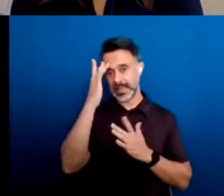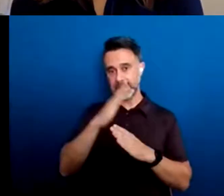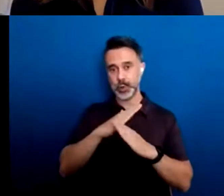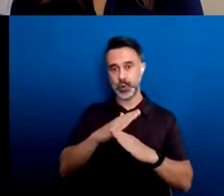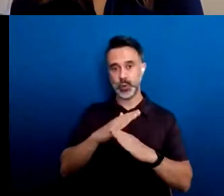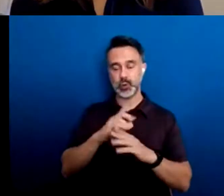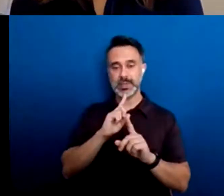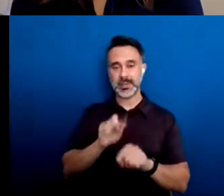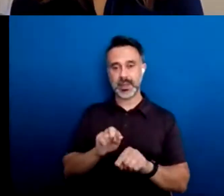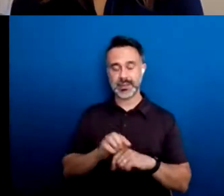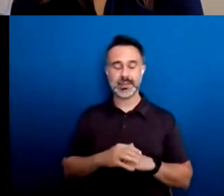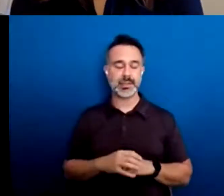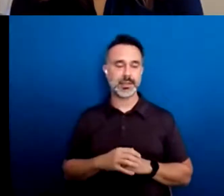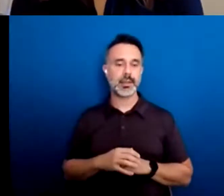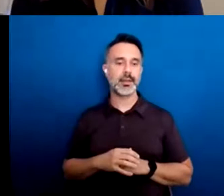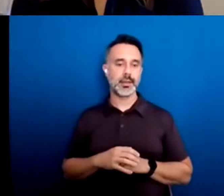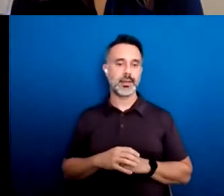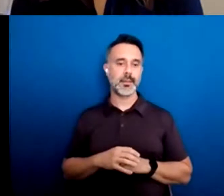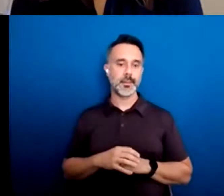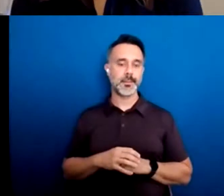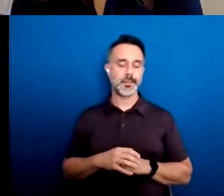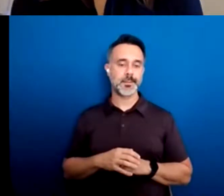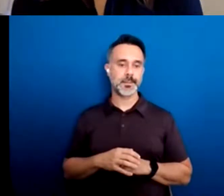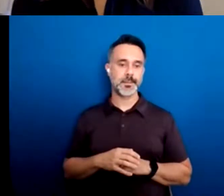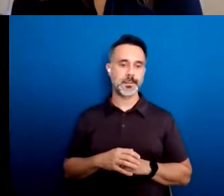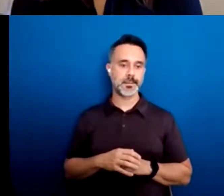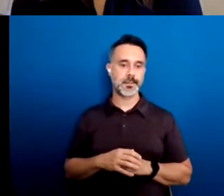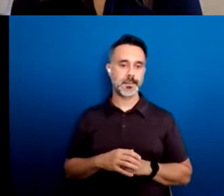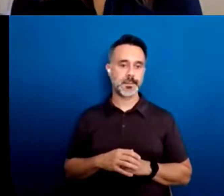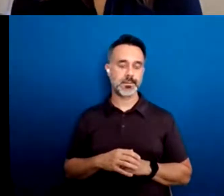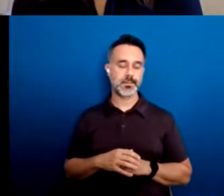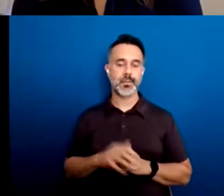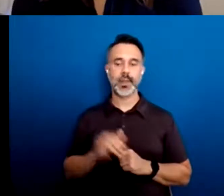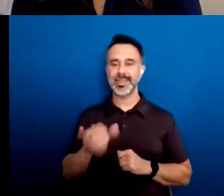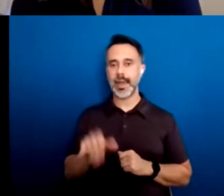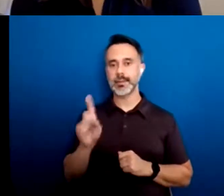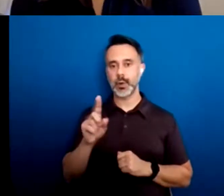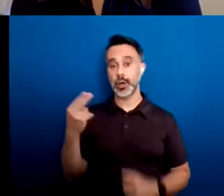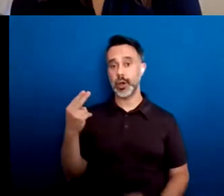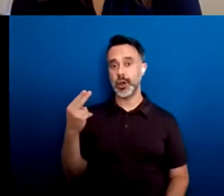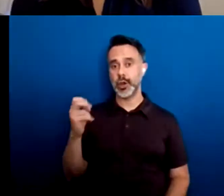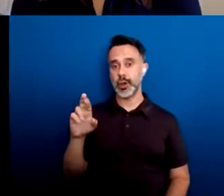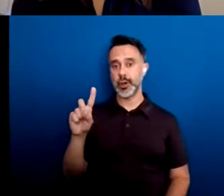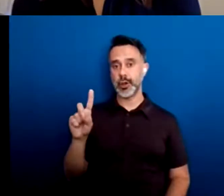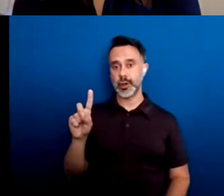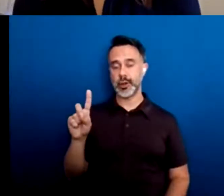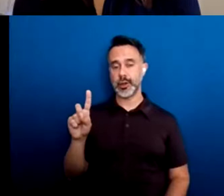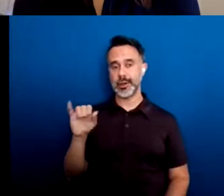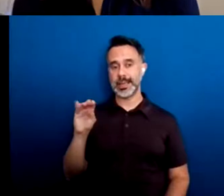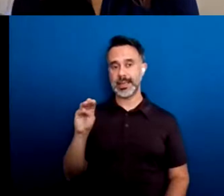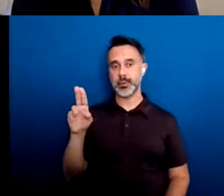so this about, that's where herd immunity should really